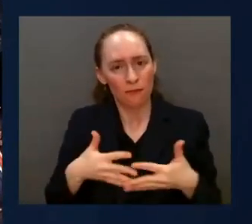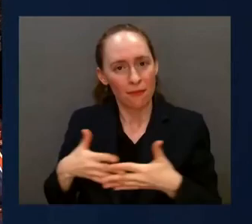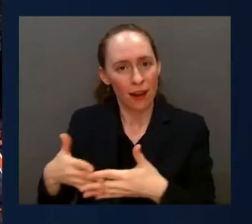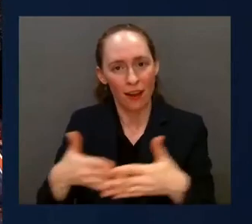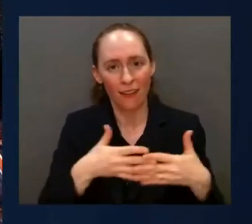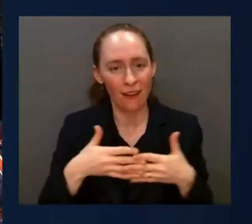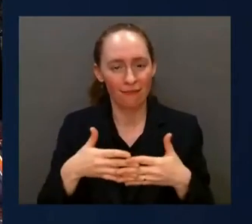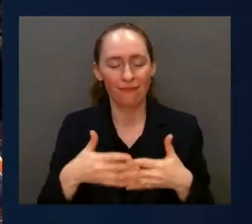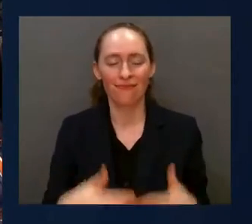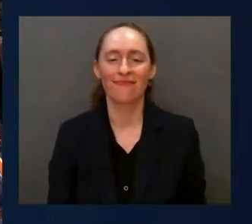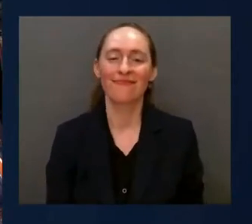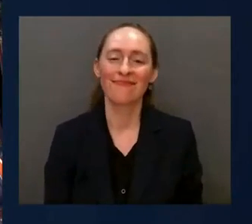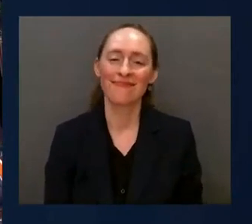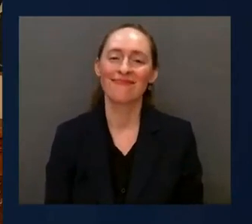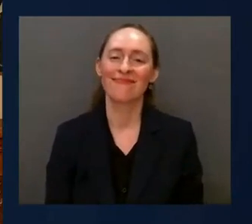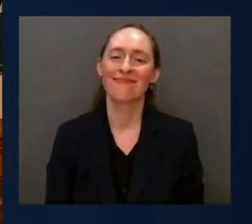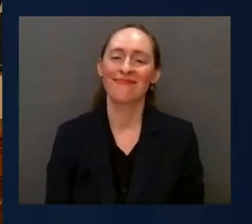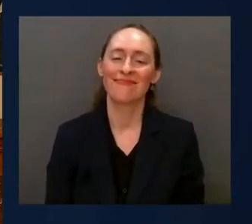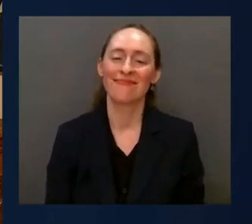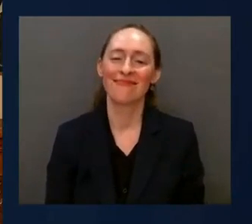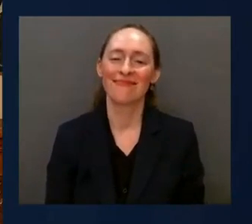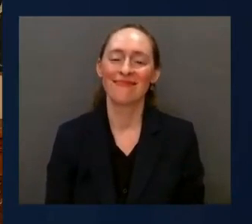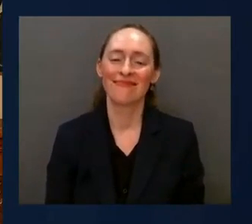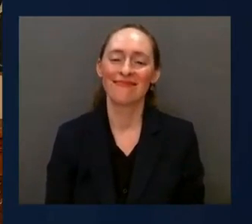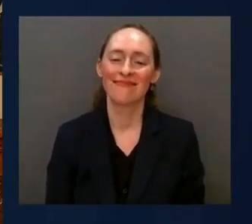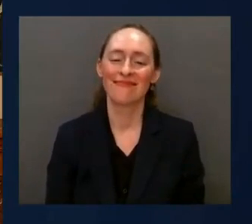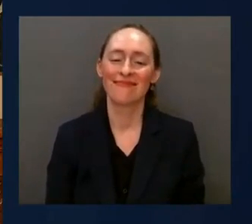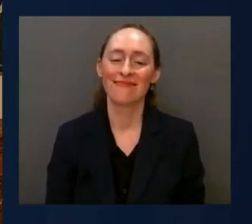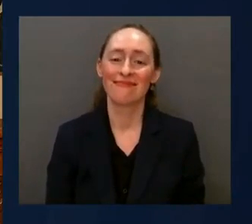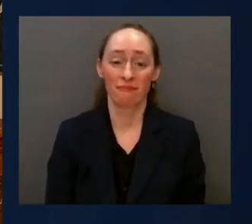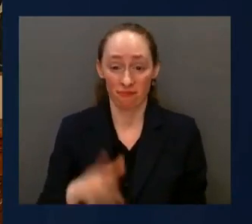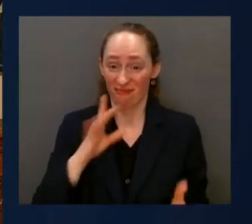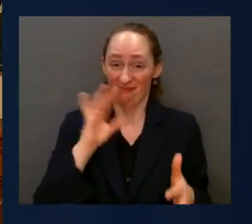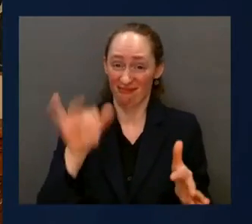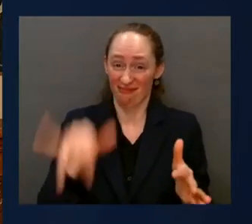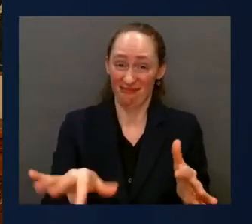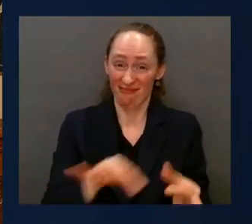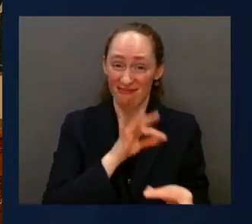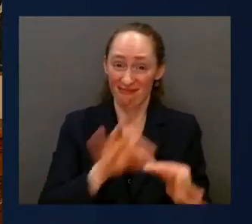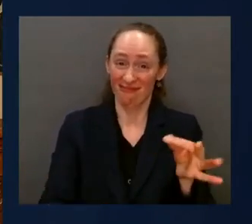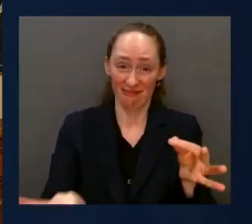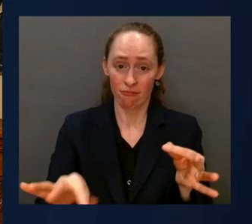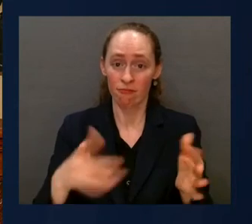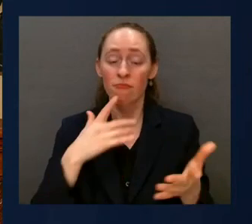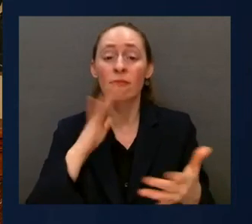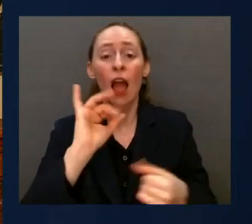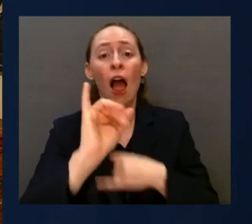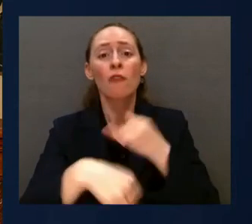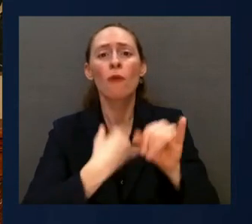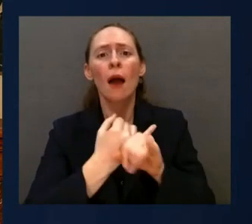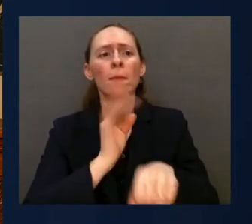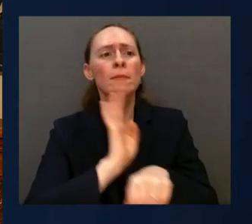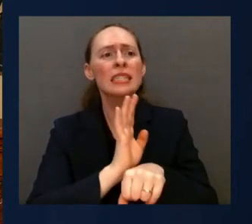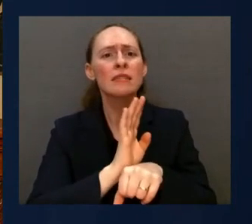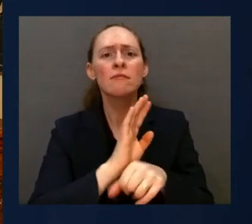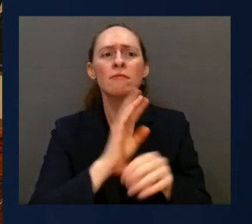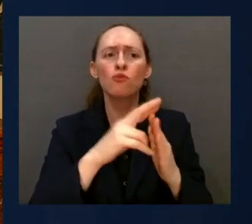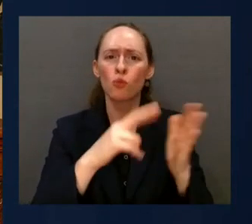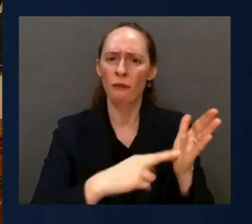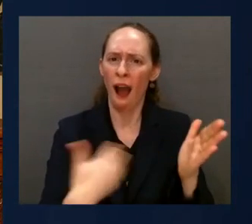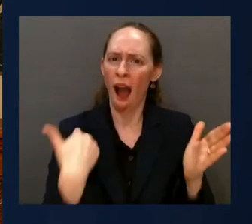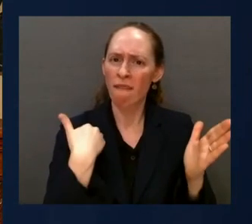it's totally consistent with international trade rules. Buy America has been the law since 1933, but for too long,